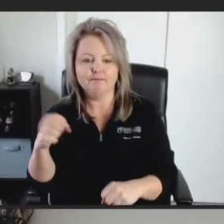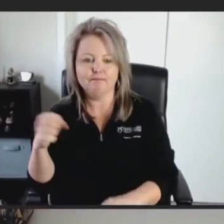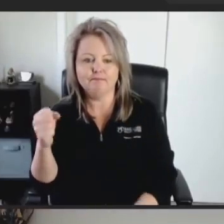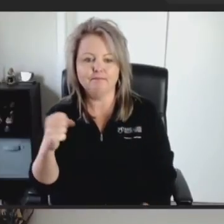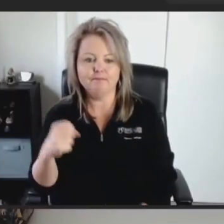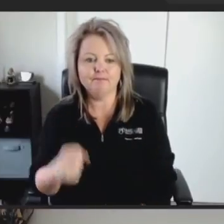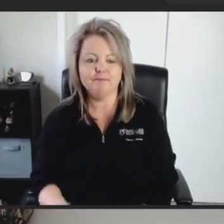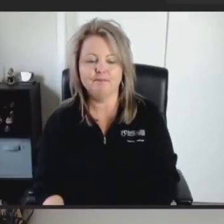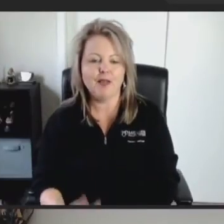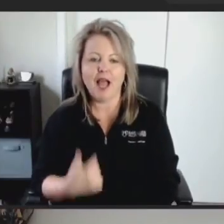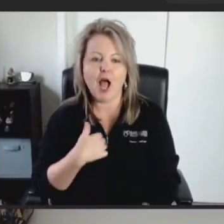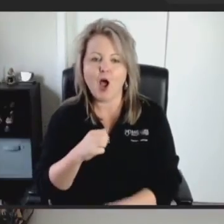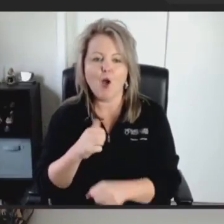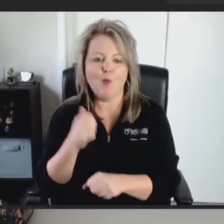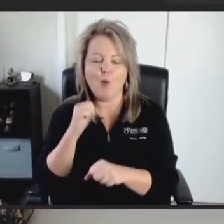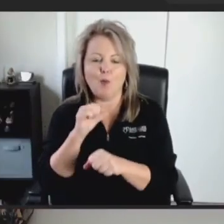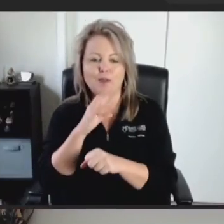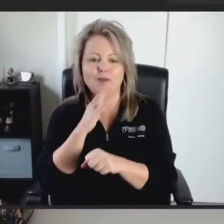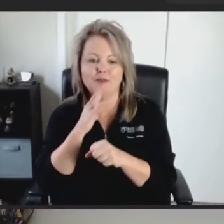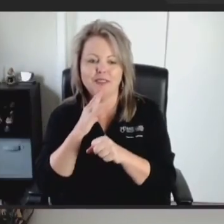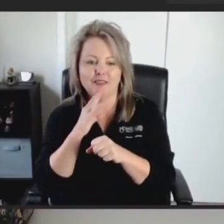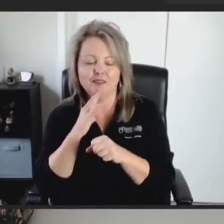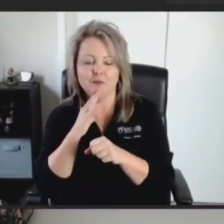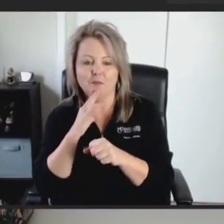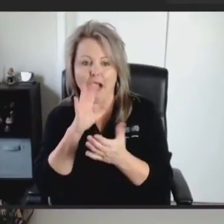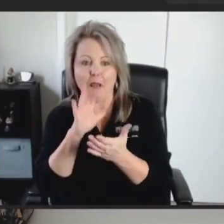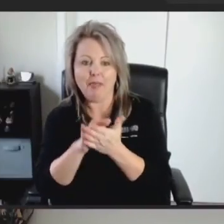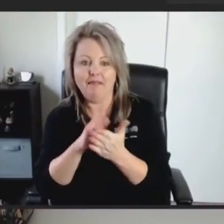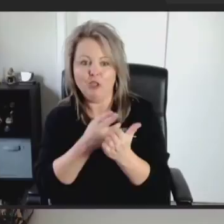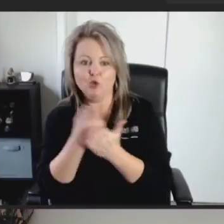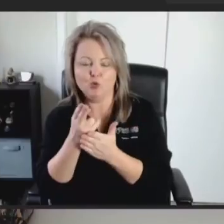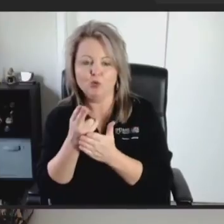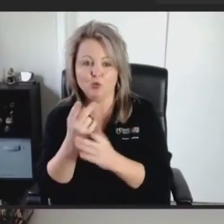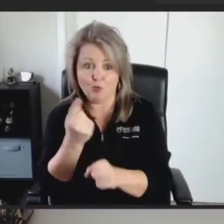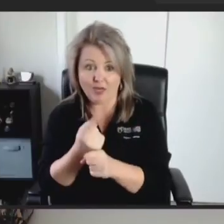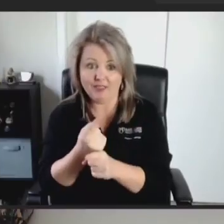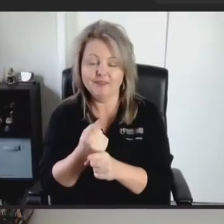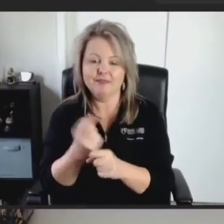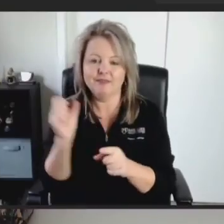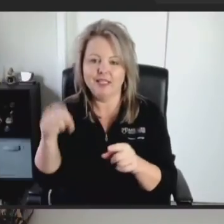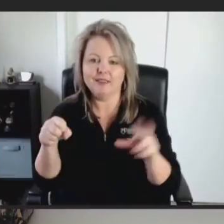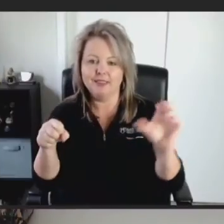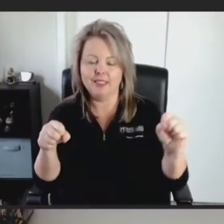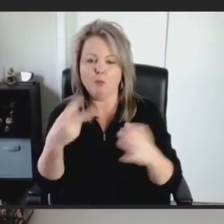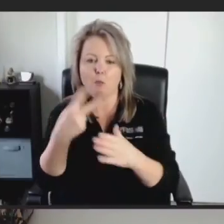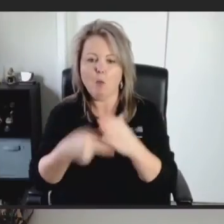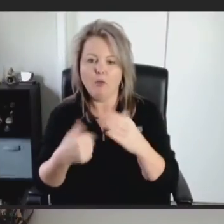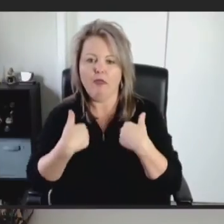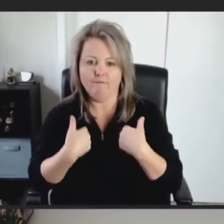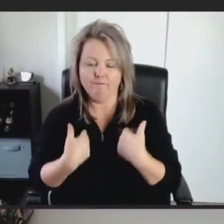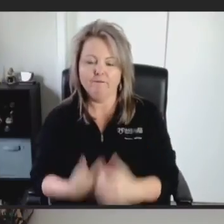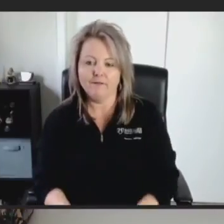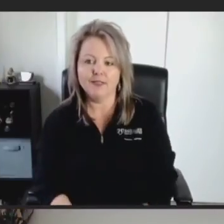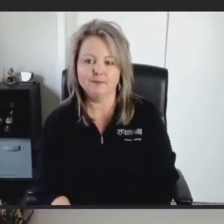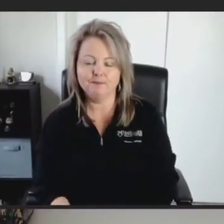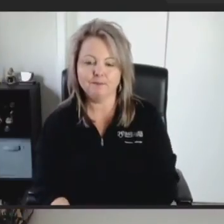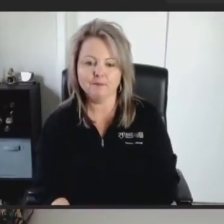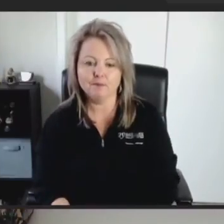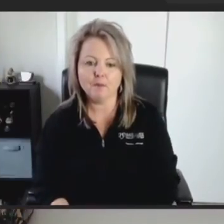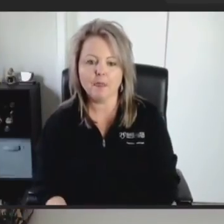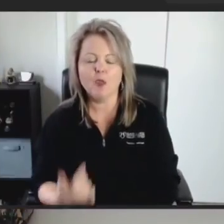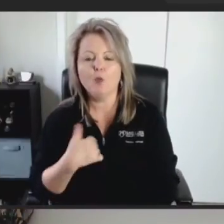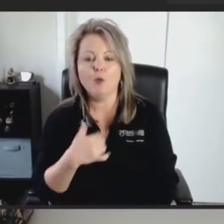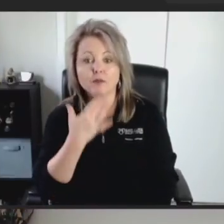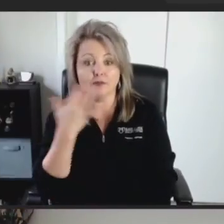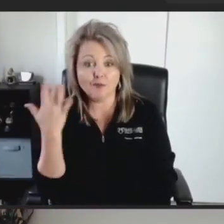I won't speak for Dr. Morcom, but I believe that is true, correct? Yes. Yes. Yes. We're